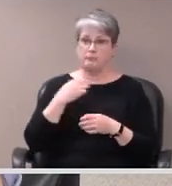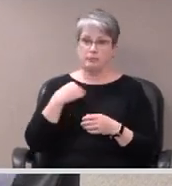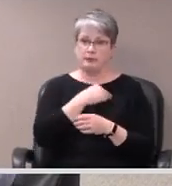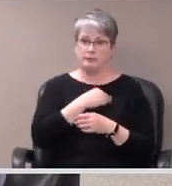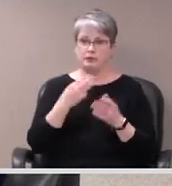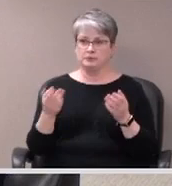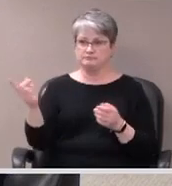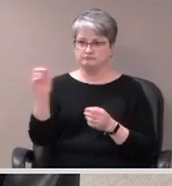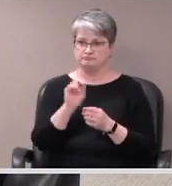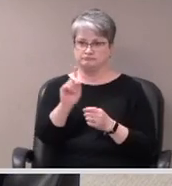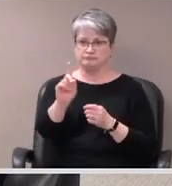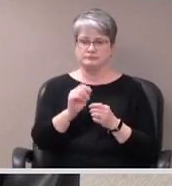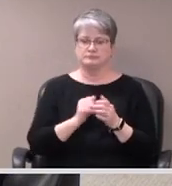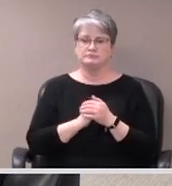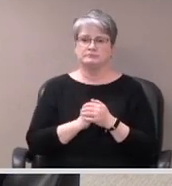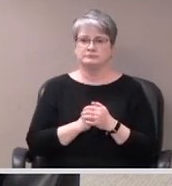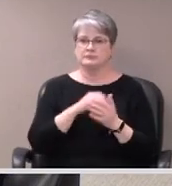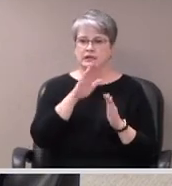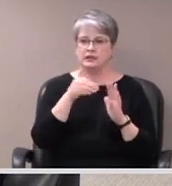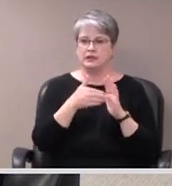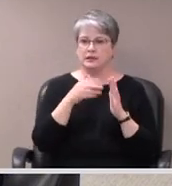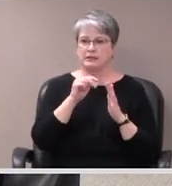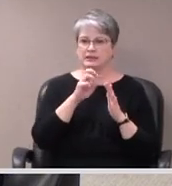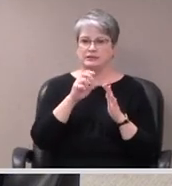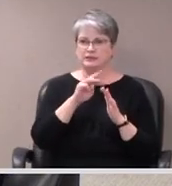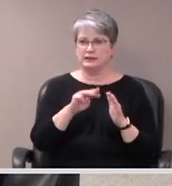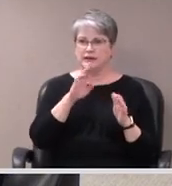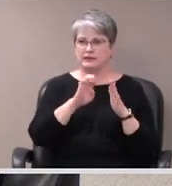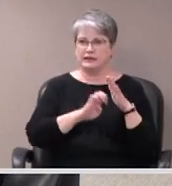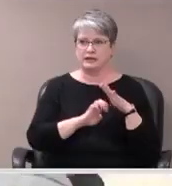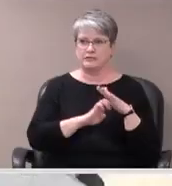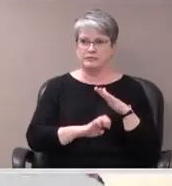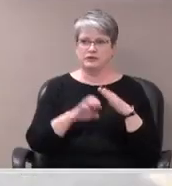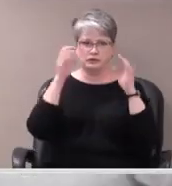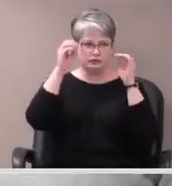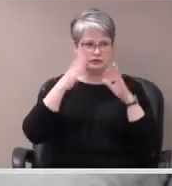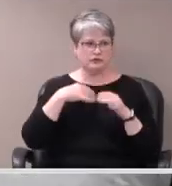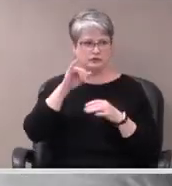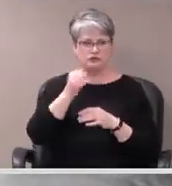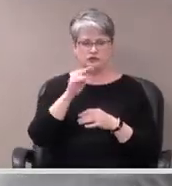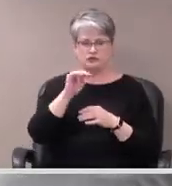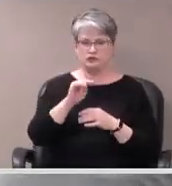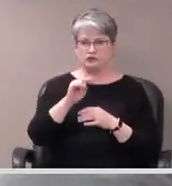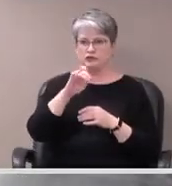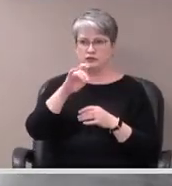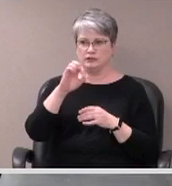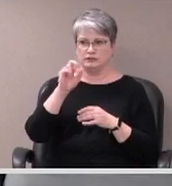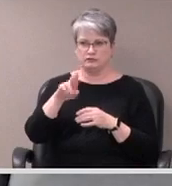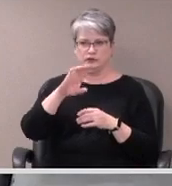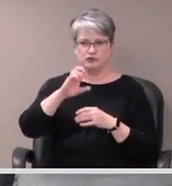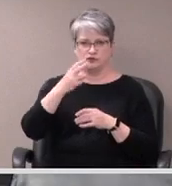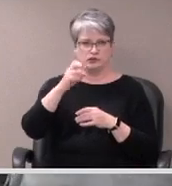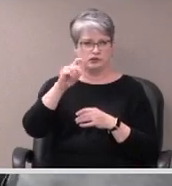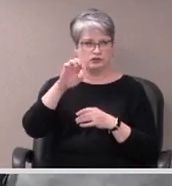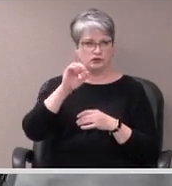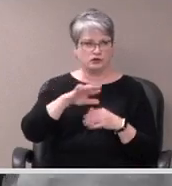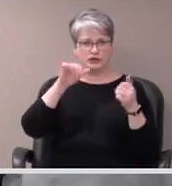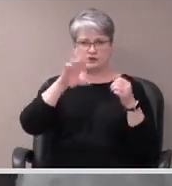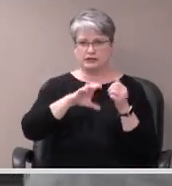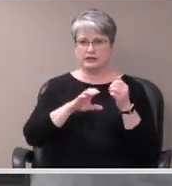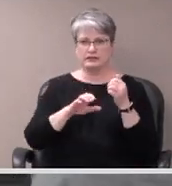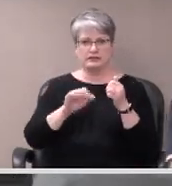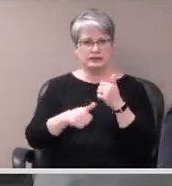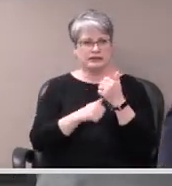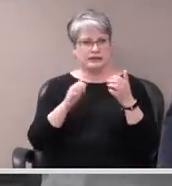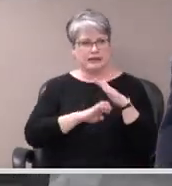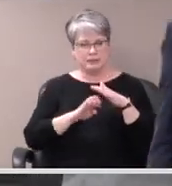front. Middletown Elementary teacher Jennifer Chester. Joining her in the recognition is Assistant Superintendent of Elementary